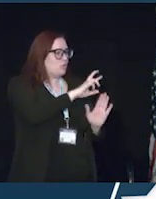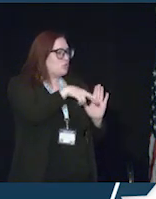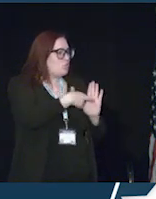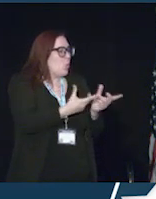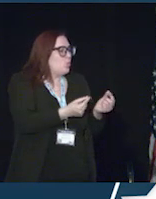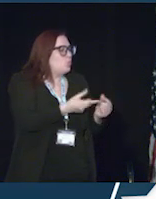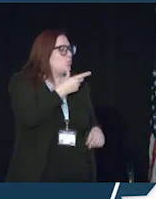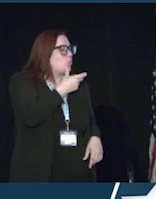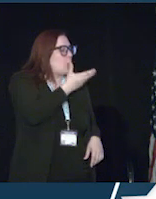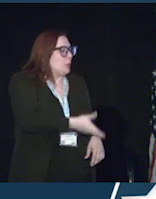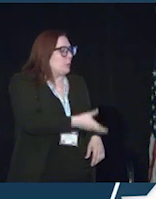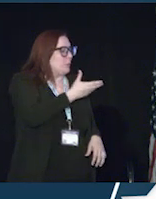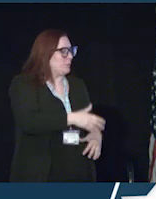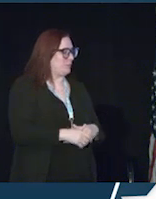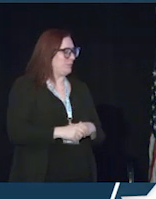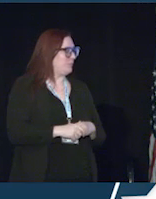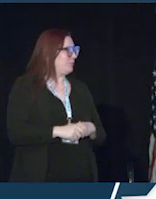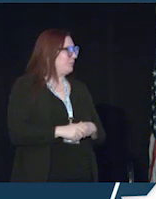role?